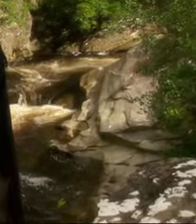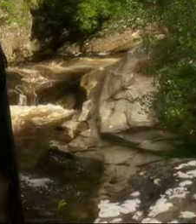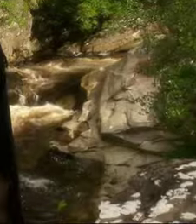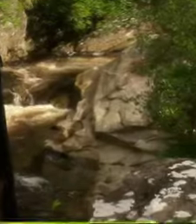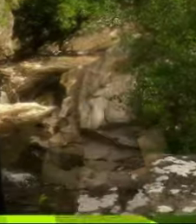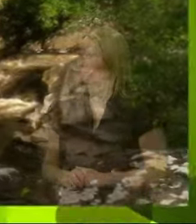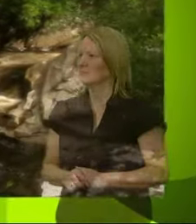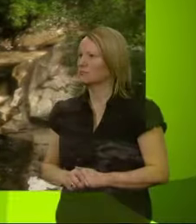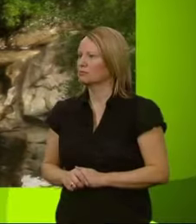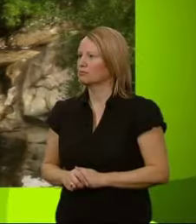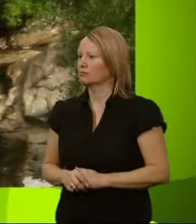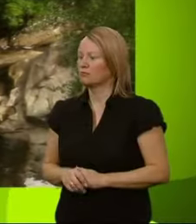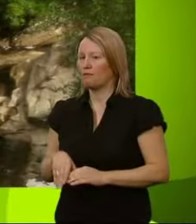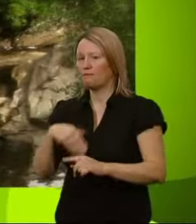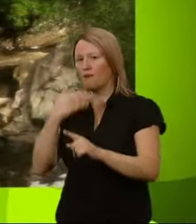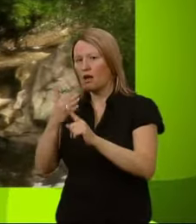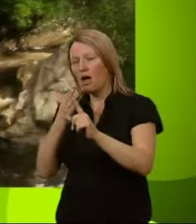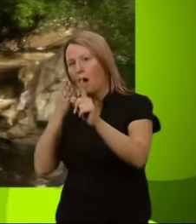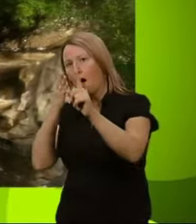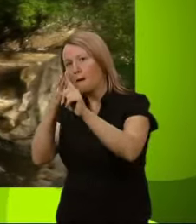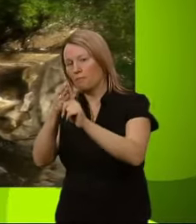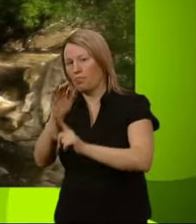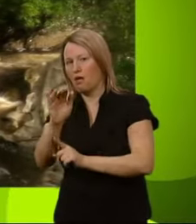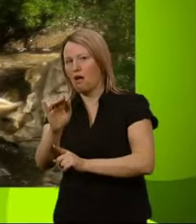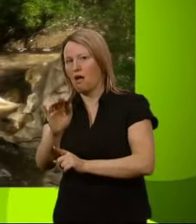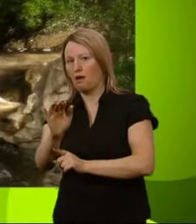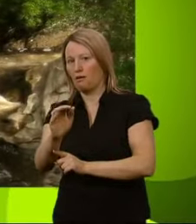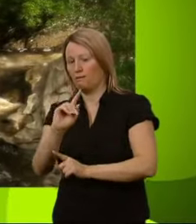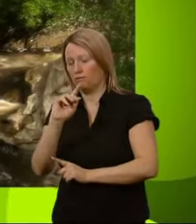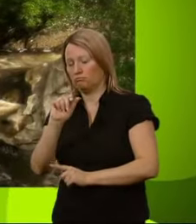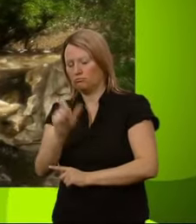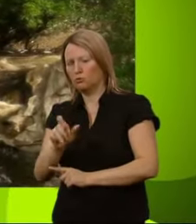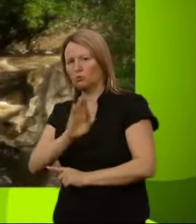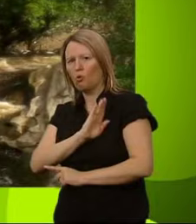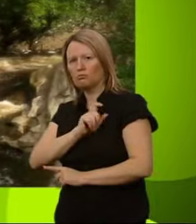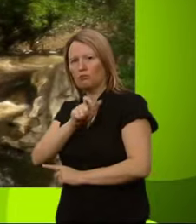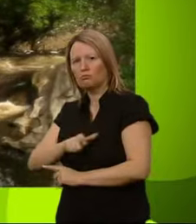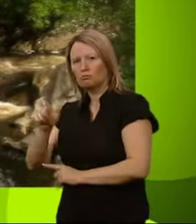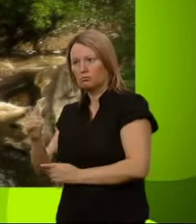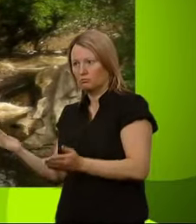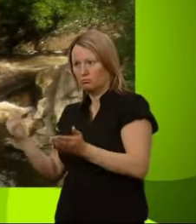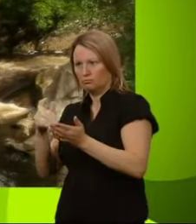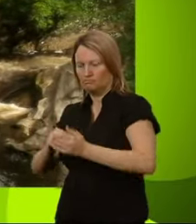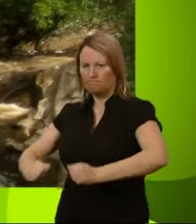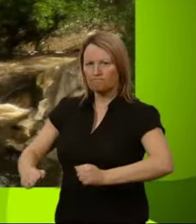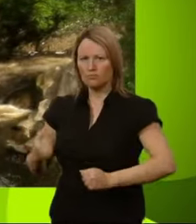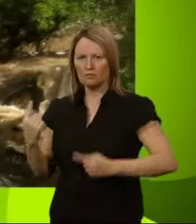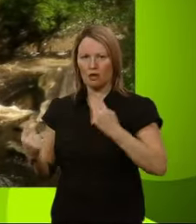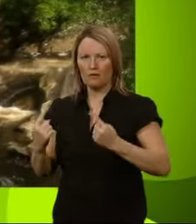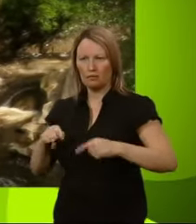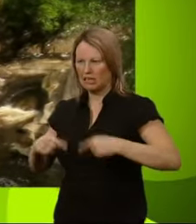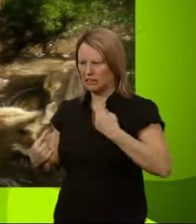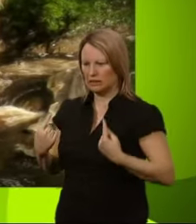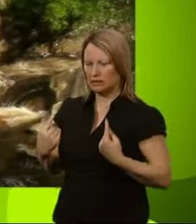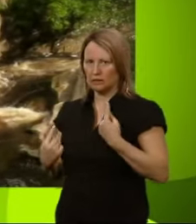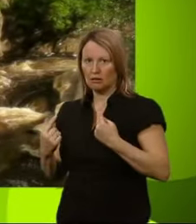final goal is in sight. The very finest warriors have returned to pit themselves against each other and the quest